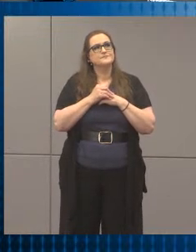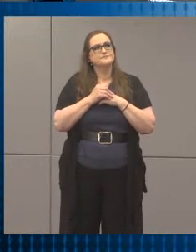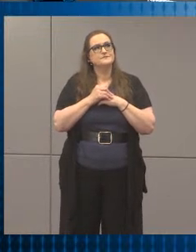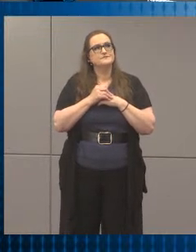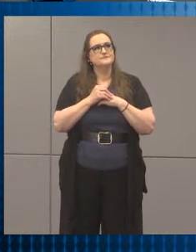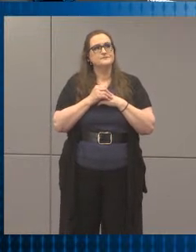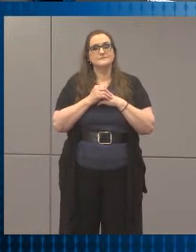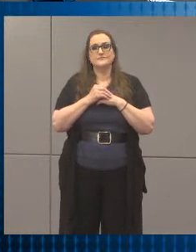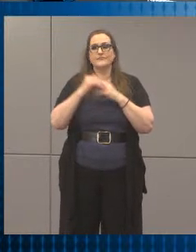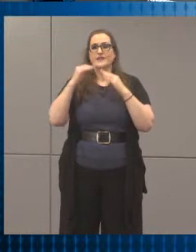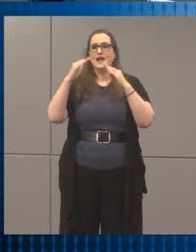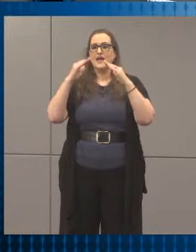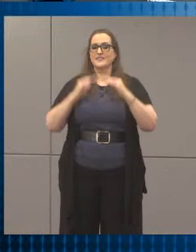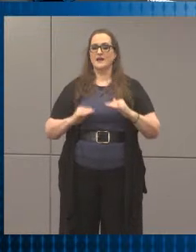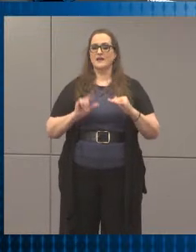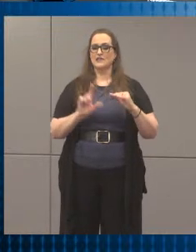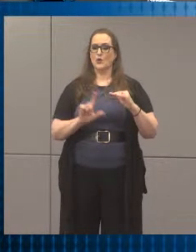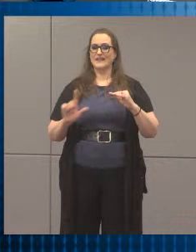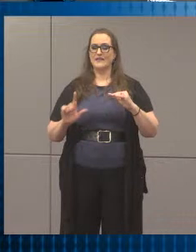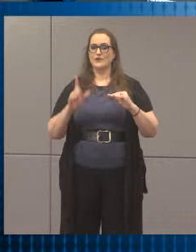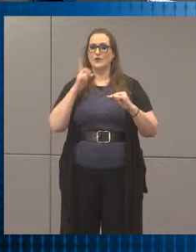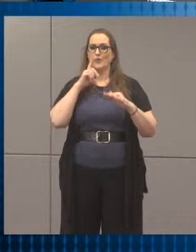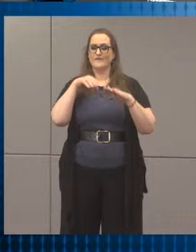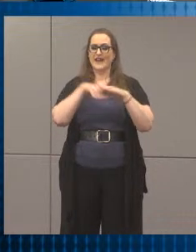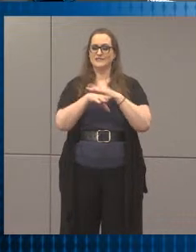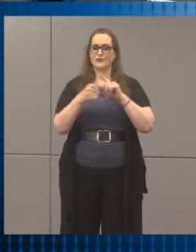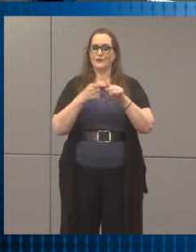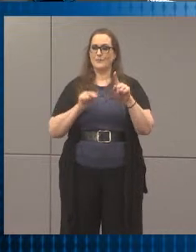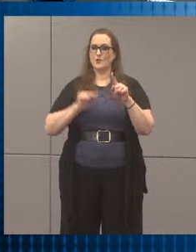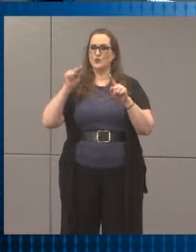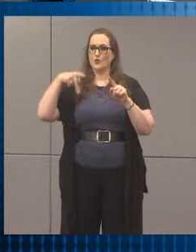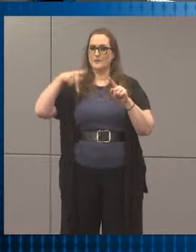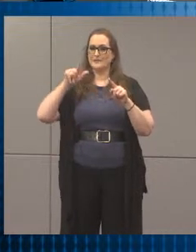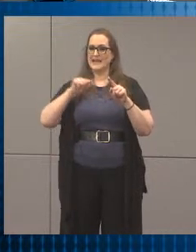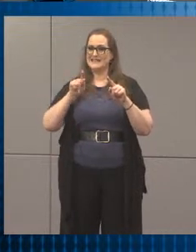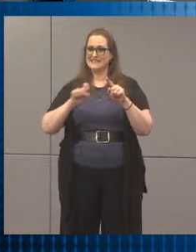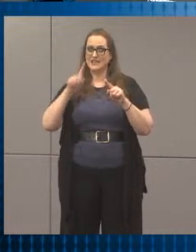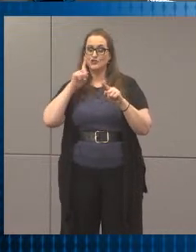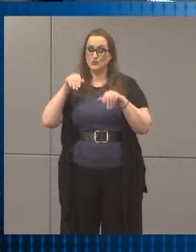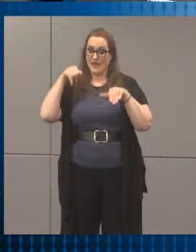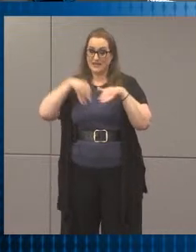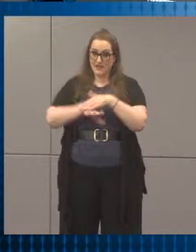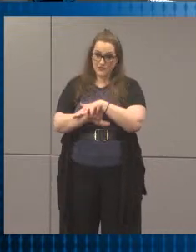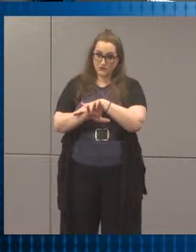on the lower level, we have an entrance from the North Plaza, so you'll be able to enter